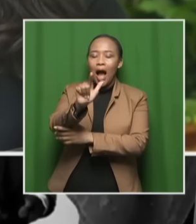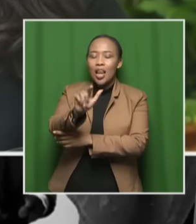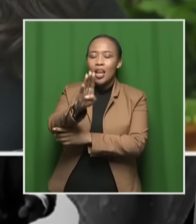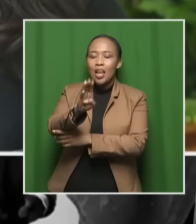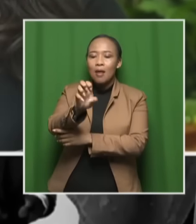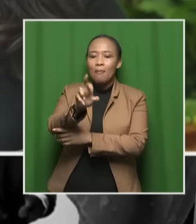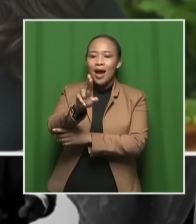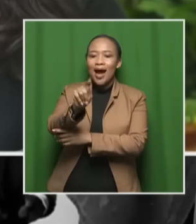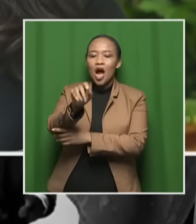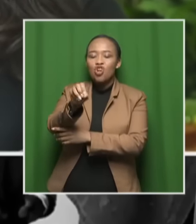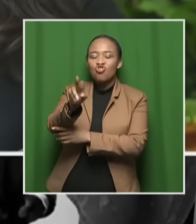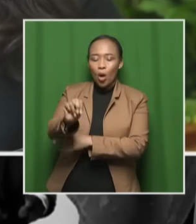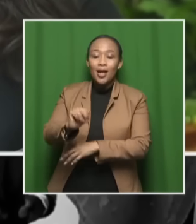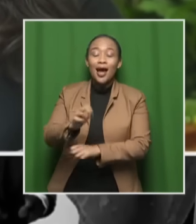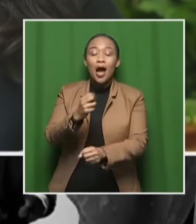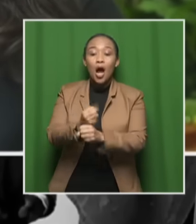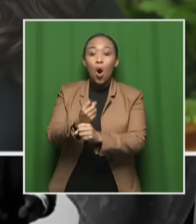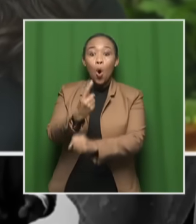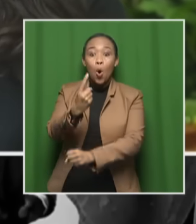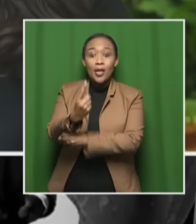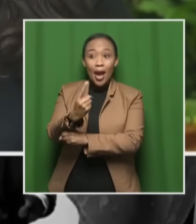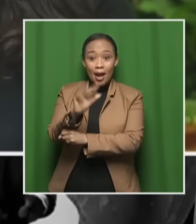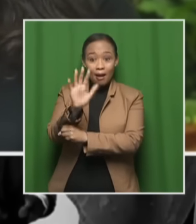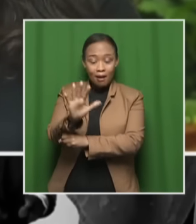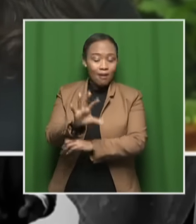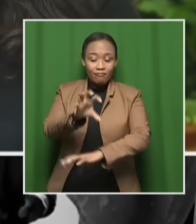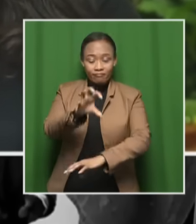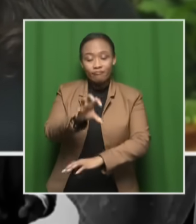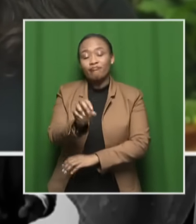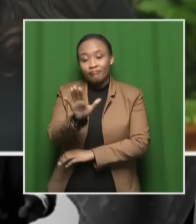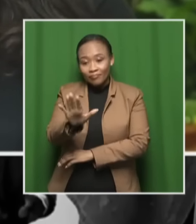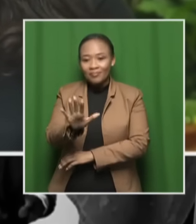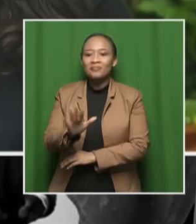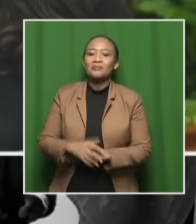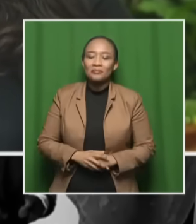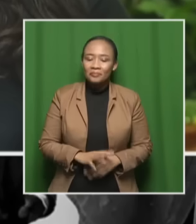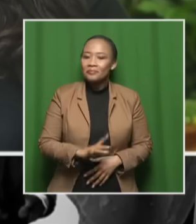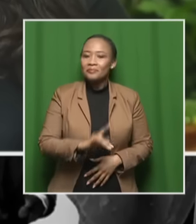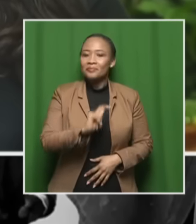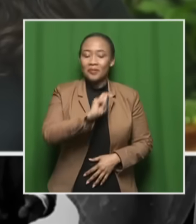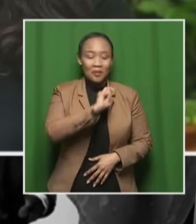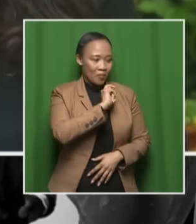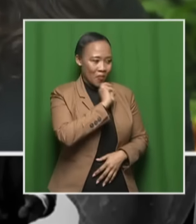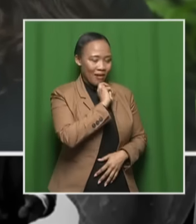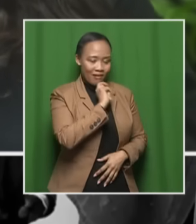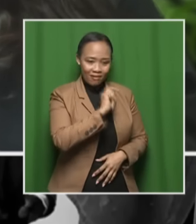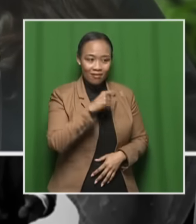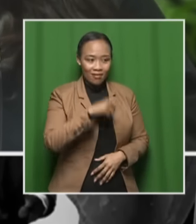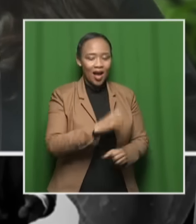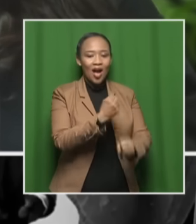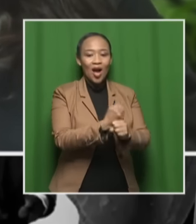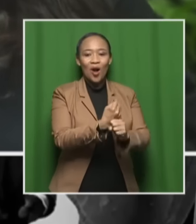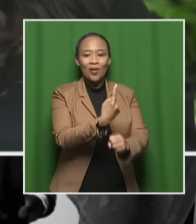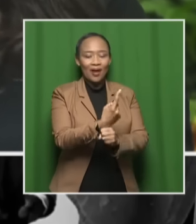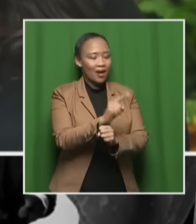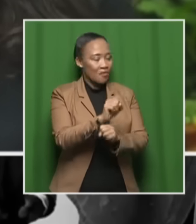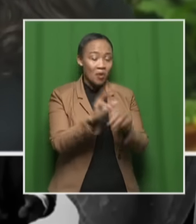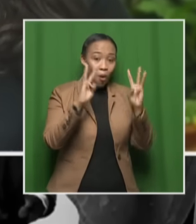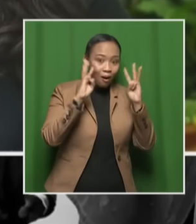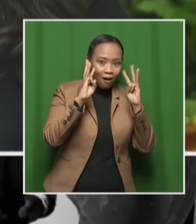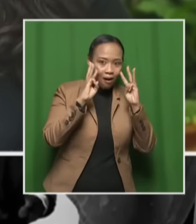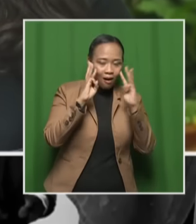how things are looking. Hasina, good morning to you. Gauteng emerging as a very interesting, it's always been one that certainly is one we've been watching,